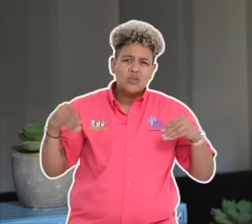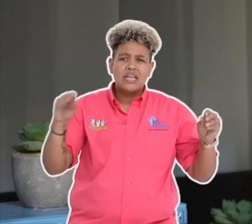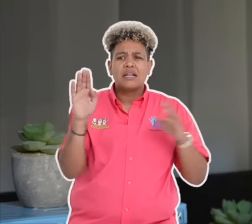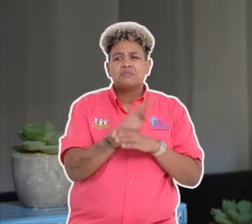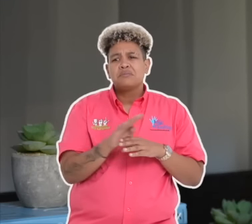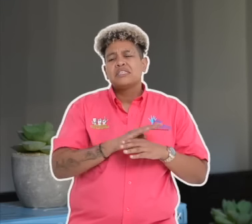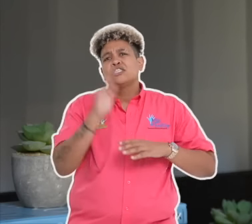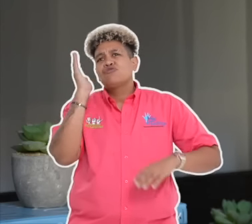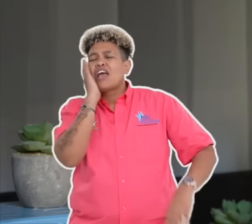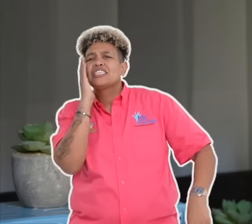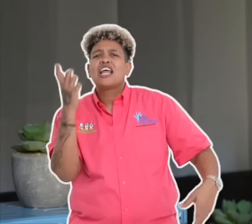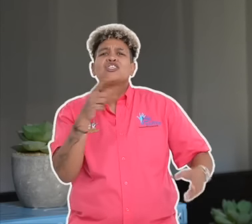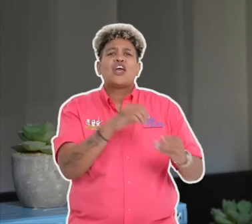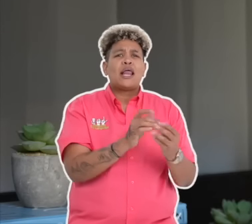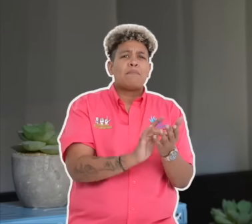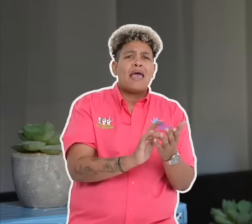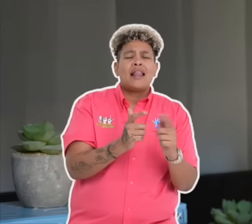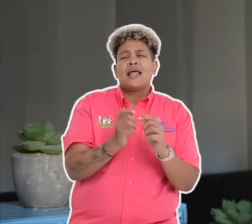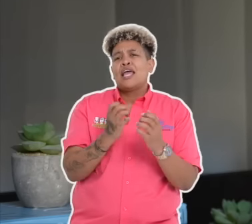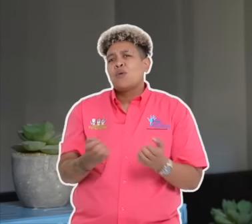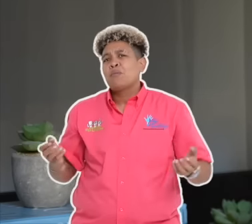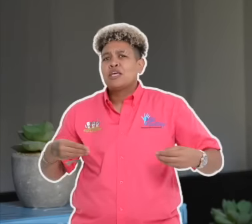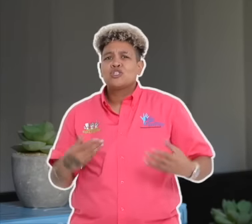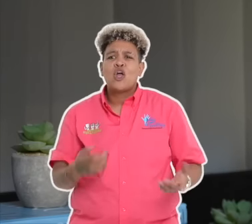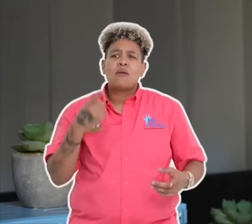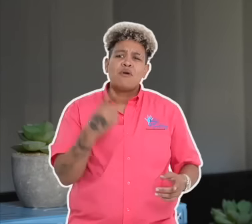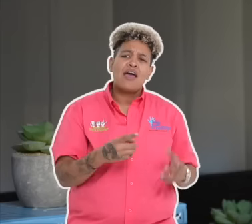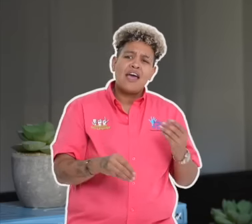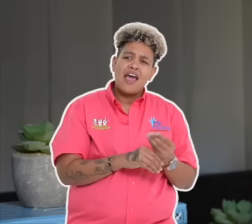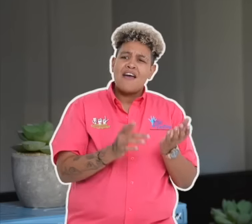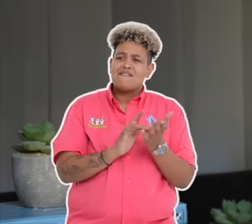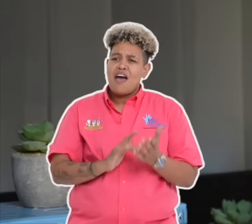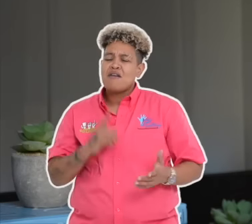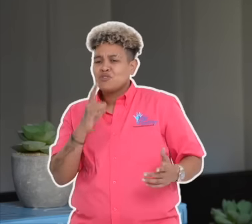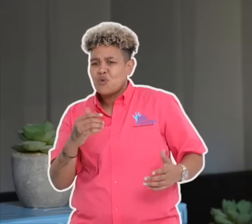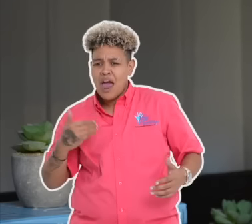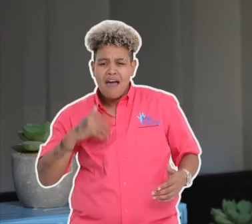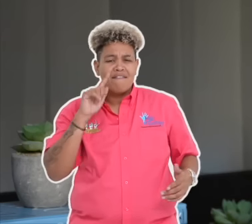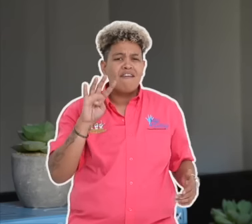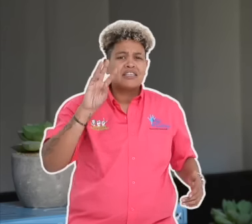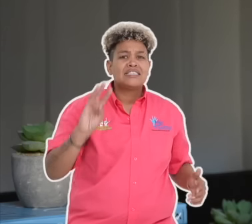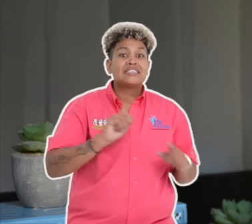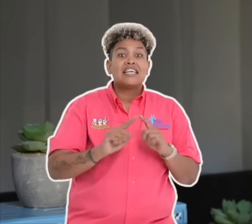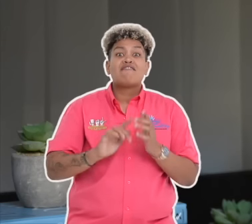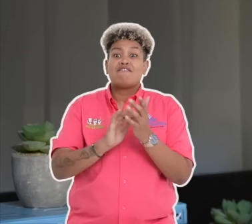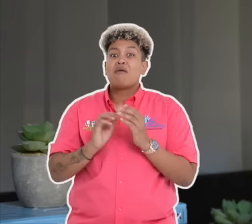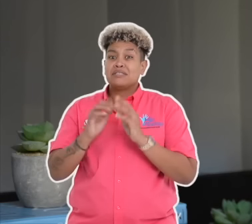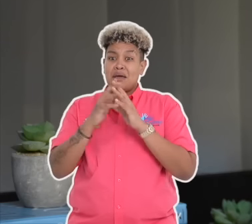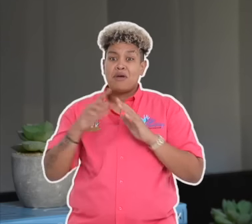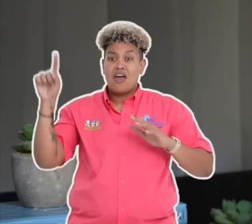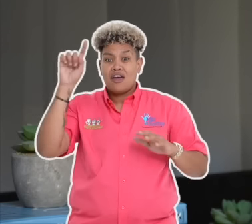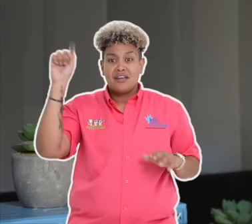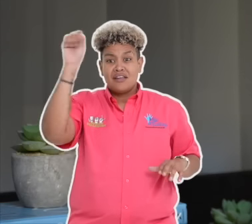in real estate, commercial, residential. You are in medical equipment, supplies. You are in pharmaceuticals. You have 46